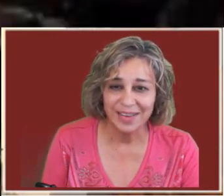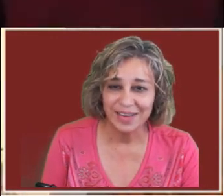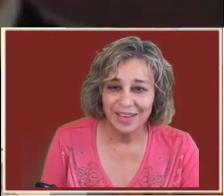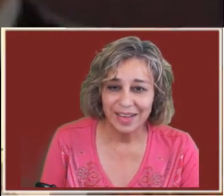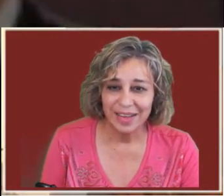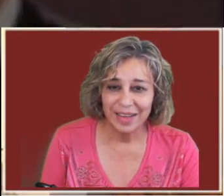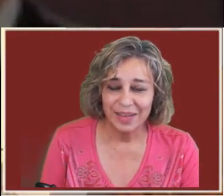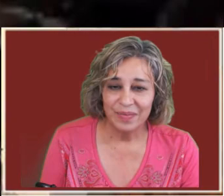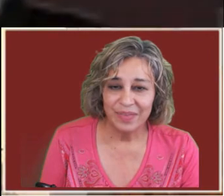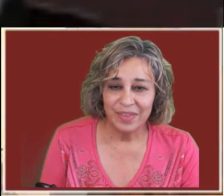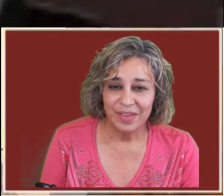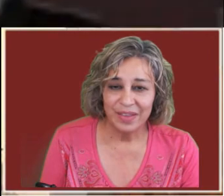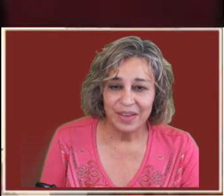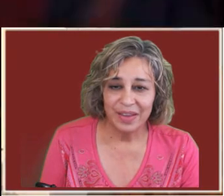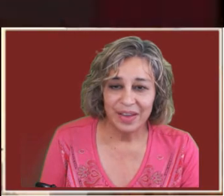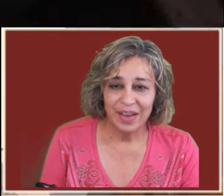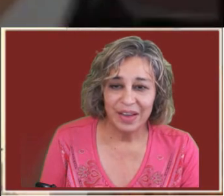ran.